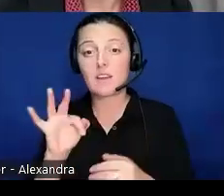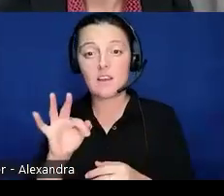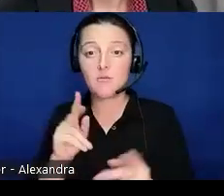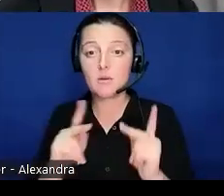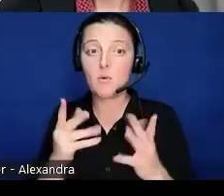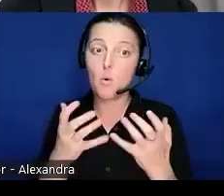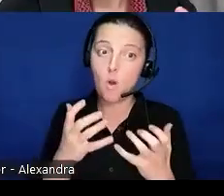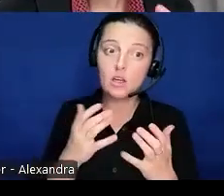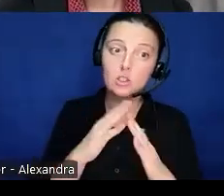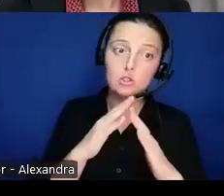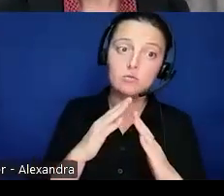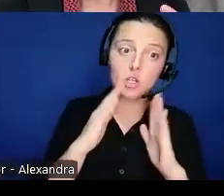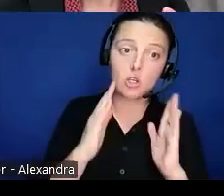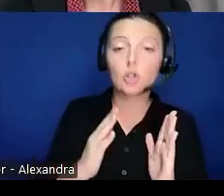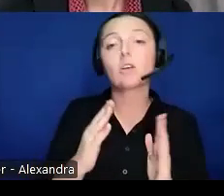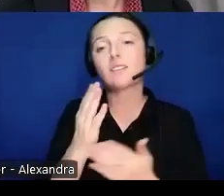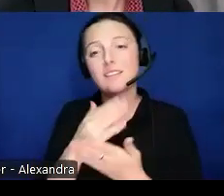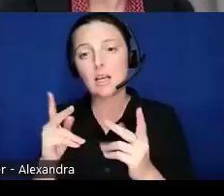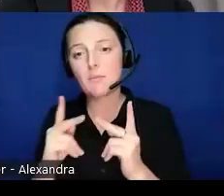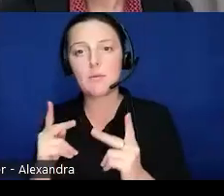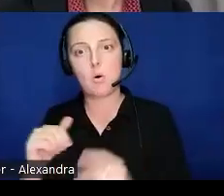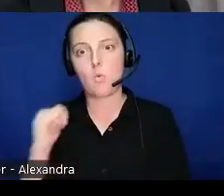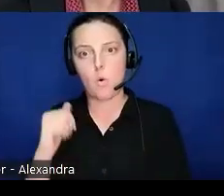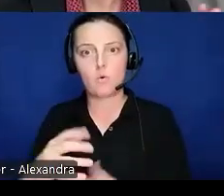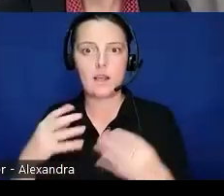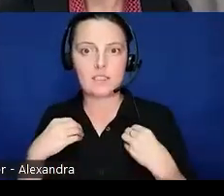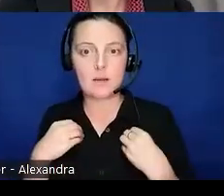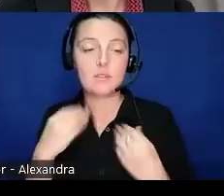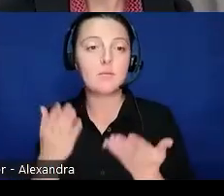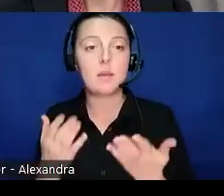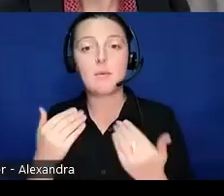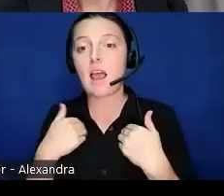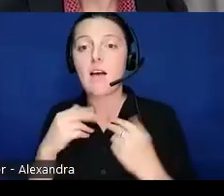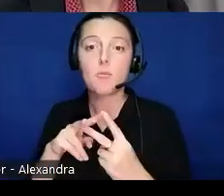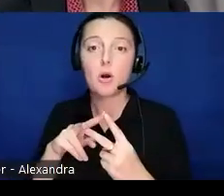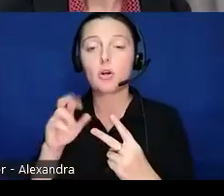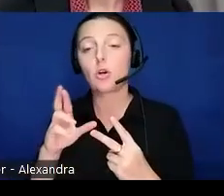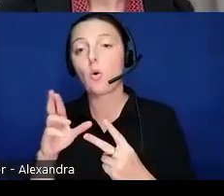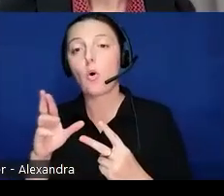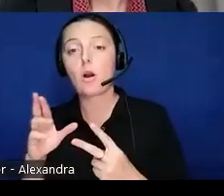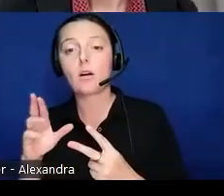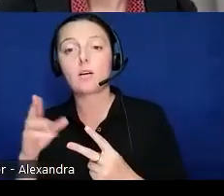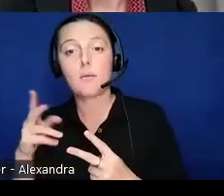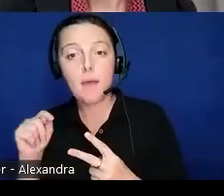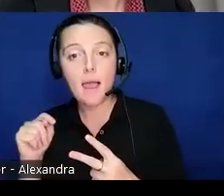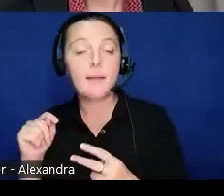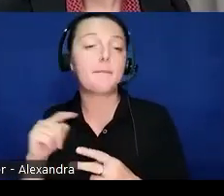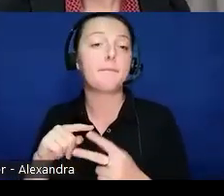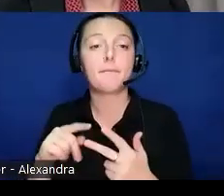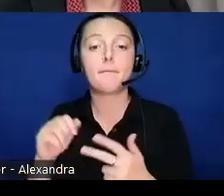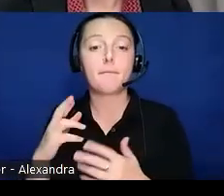shelter, including using substances, having pets, having a partner where they can't go both to the same shelter. But our shelter wait list